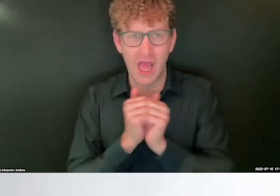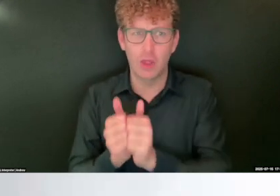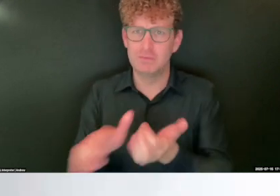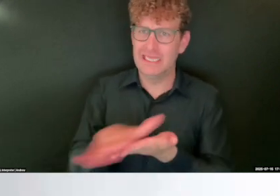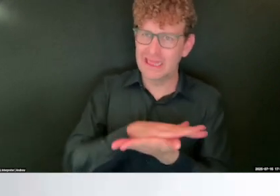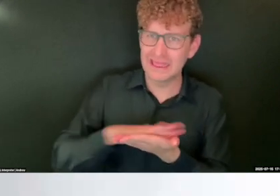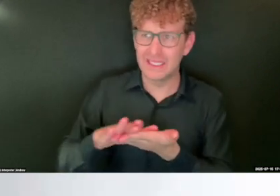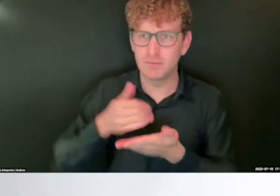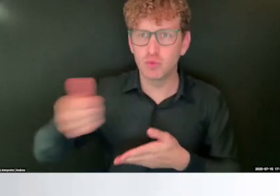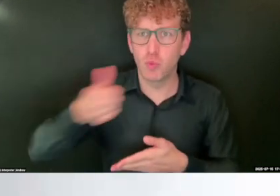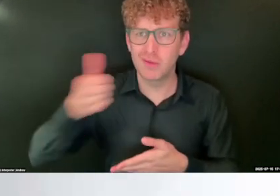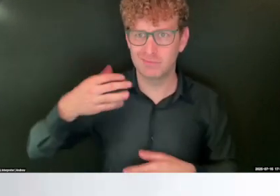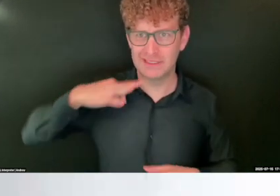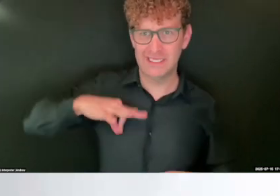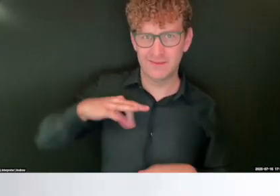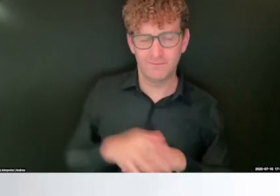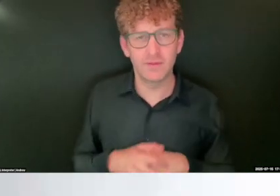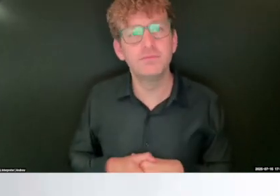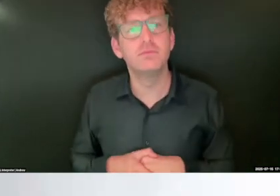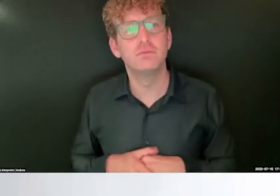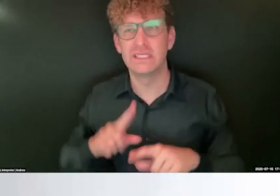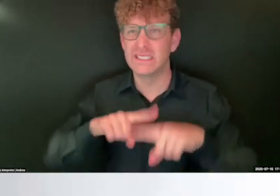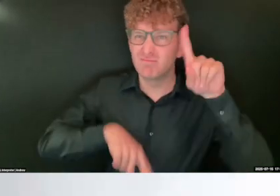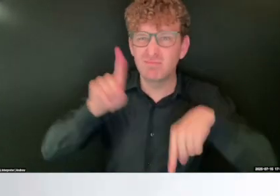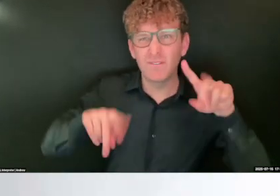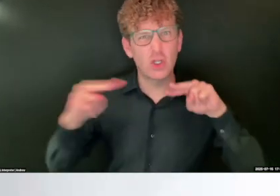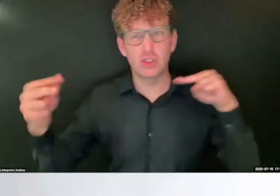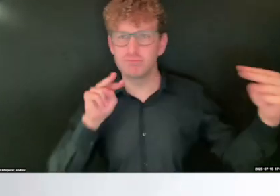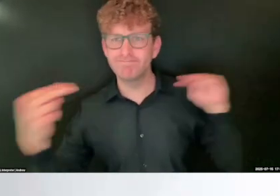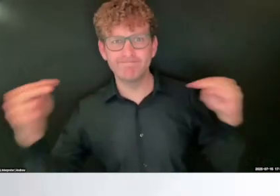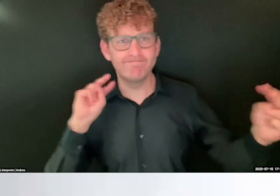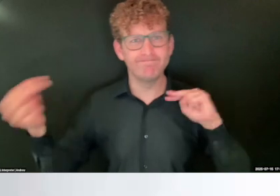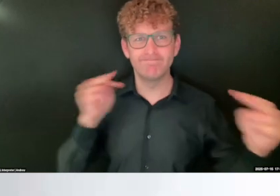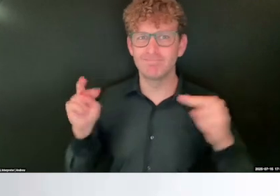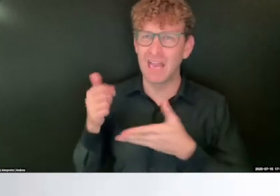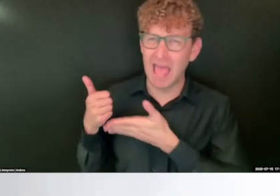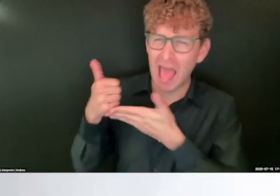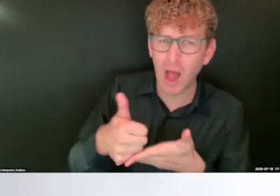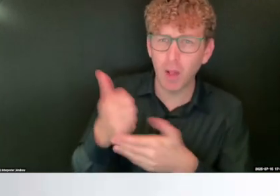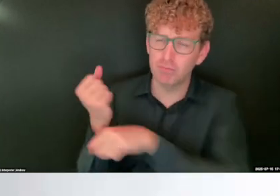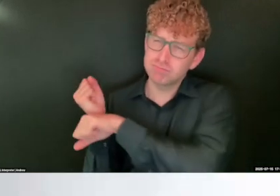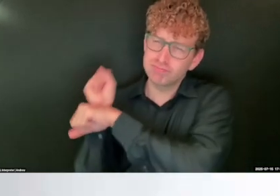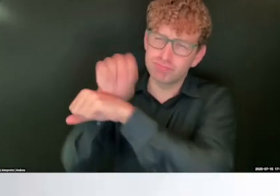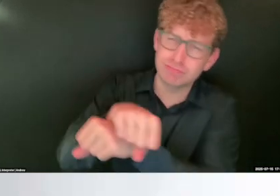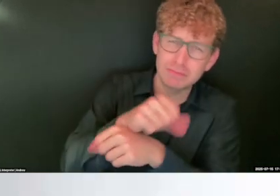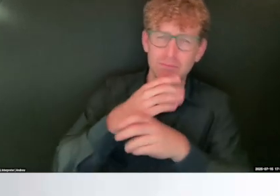These diverse perspectives can help and overcome so many barriers. So let's try to work